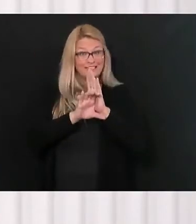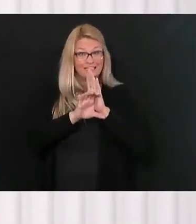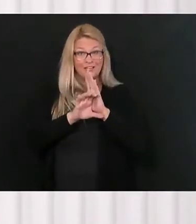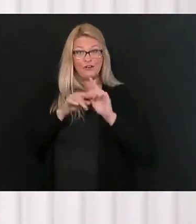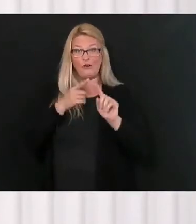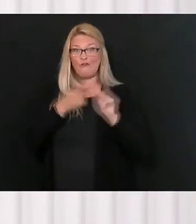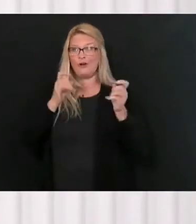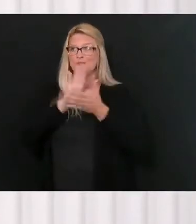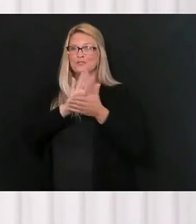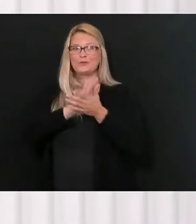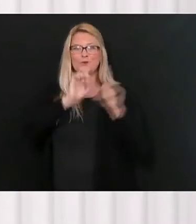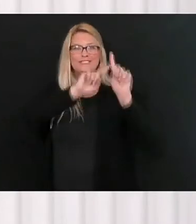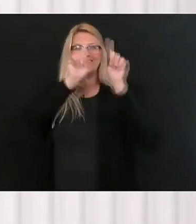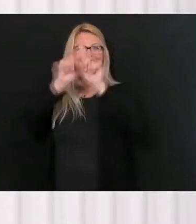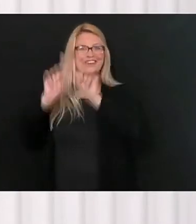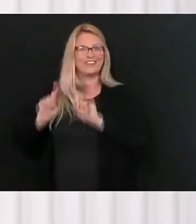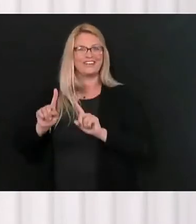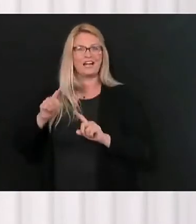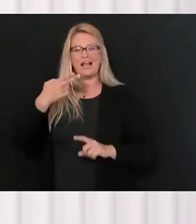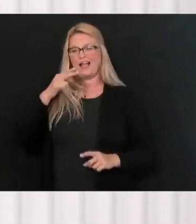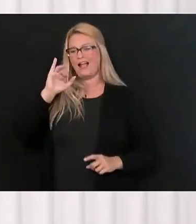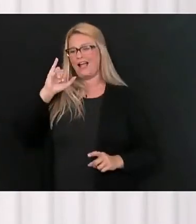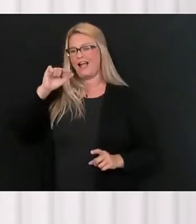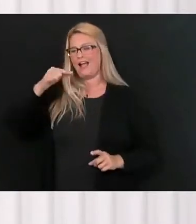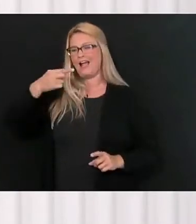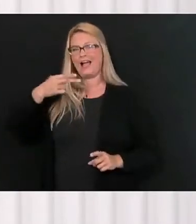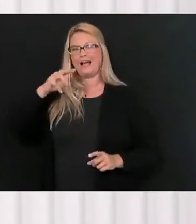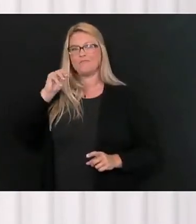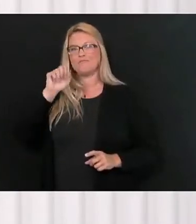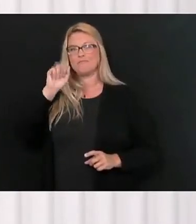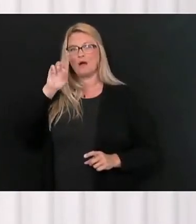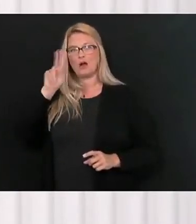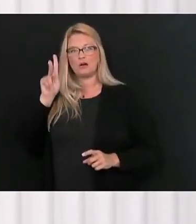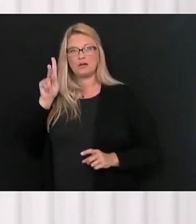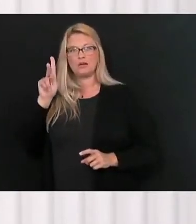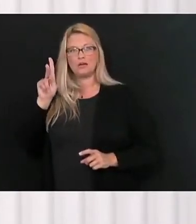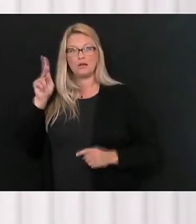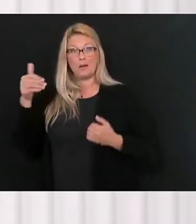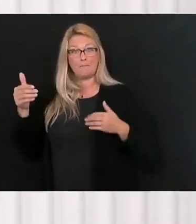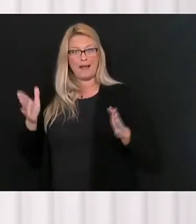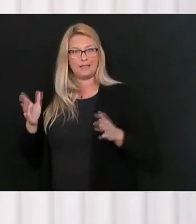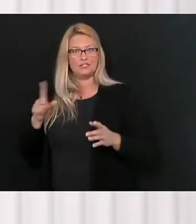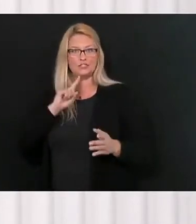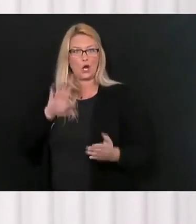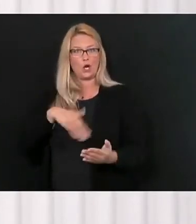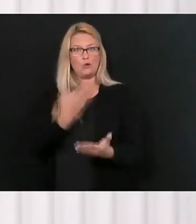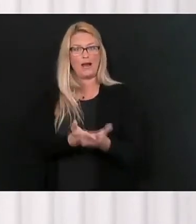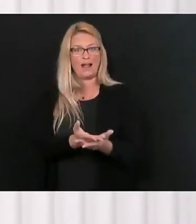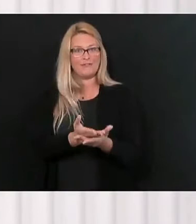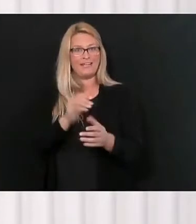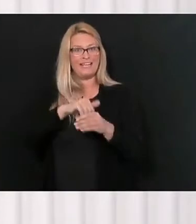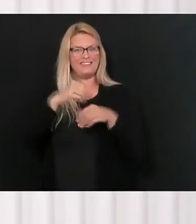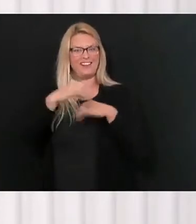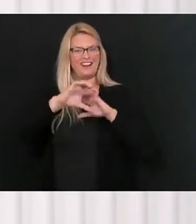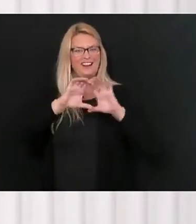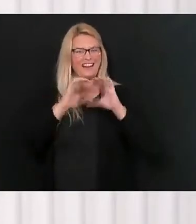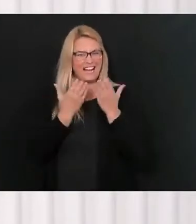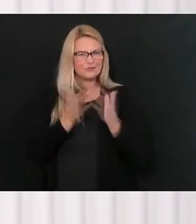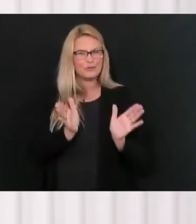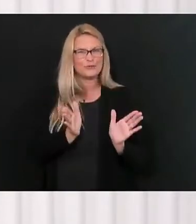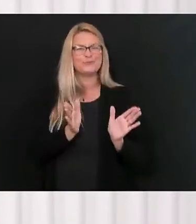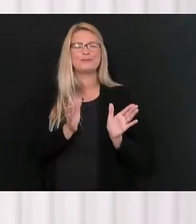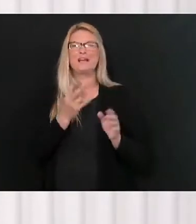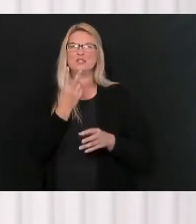the state where Highmark packages are beginning to make their way into the classroom. We're about 2 to 3 weeks in